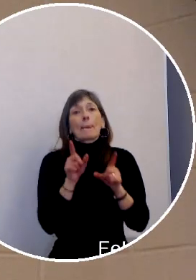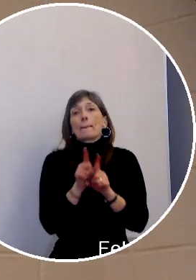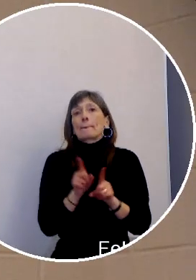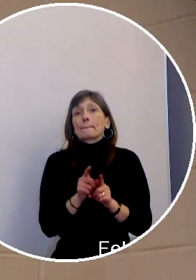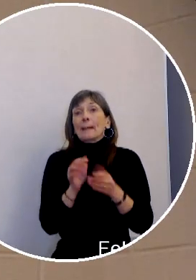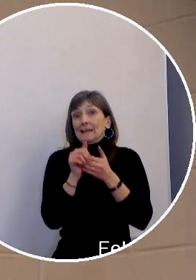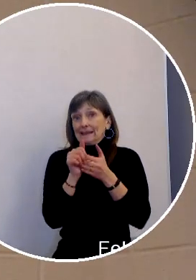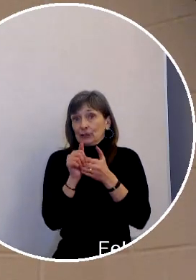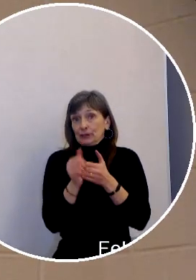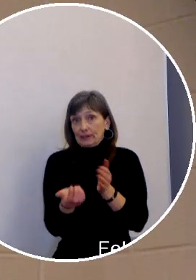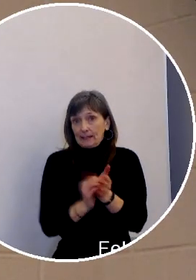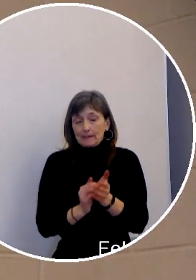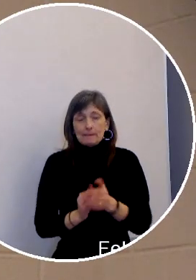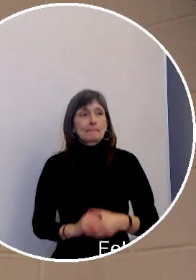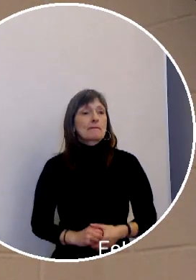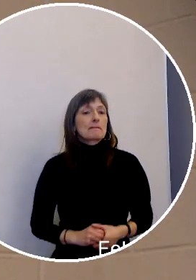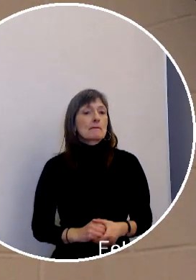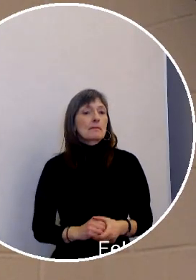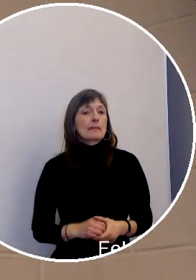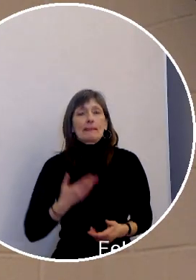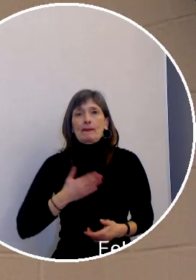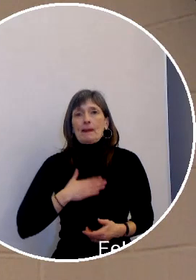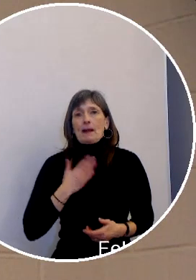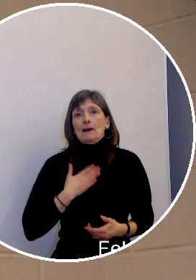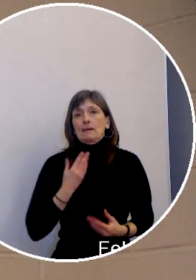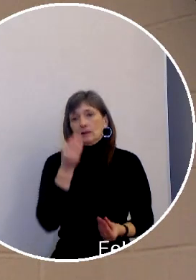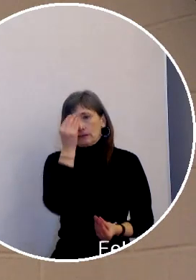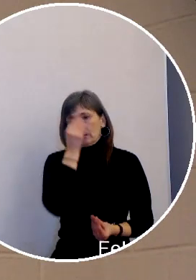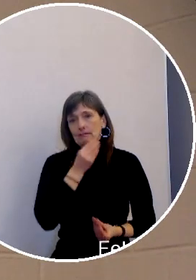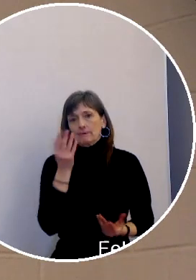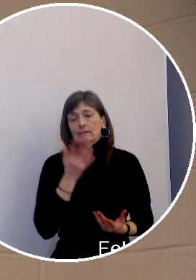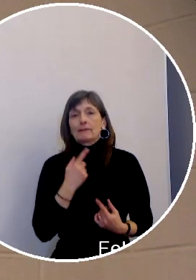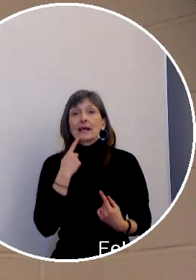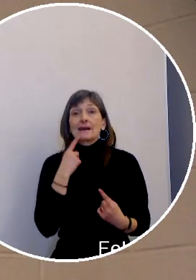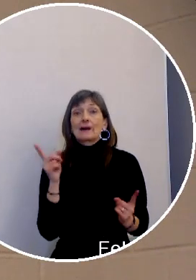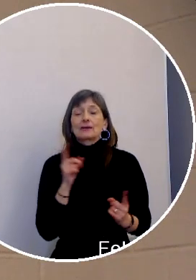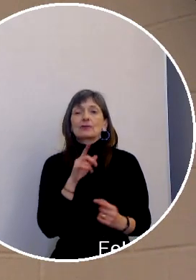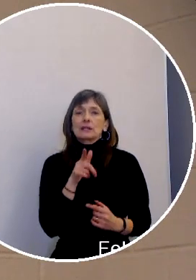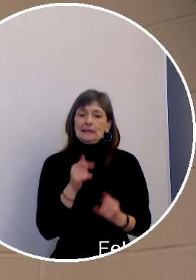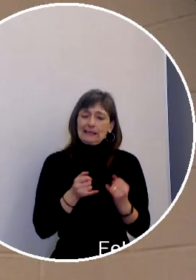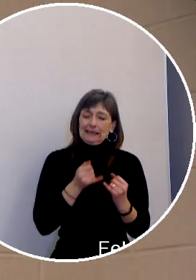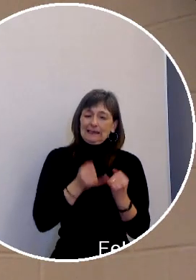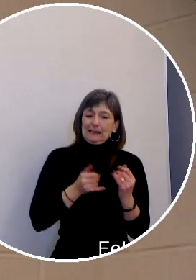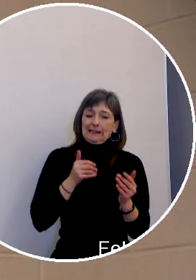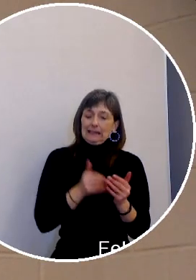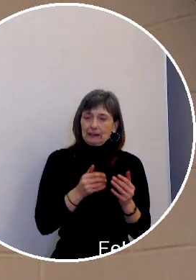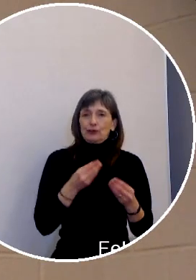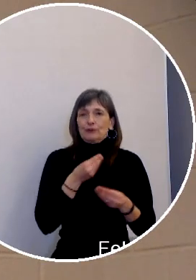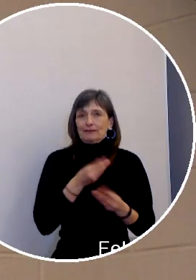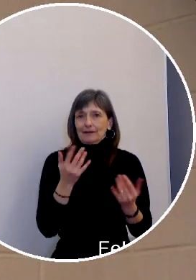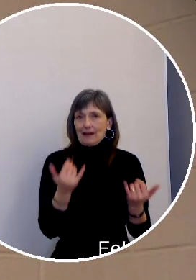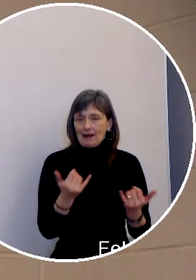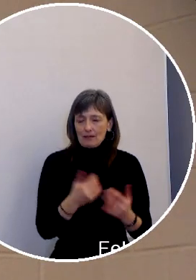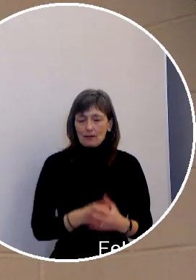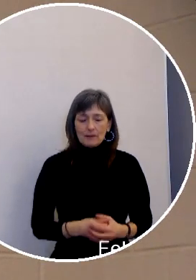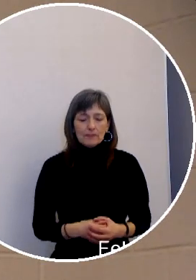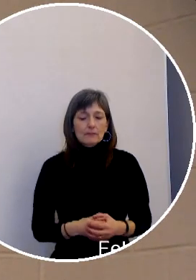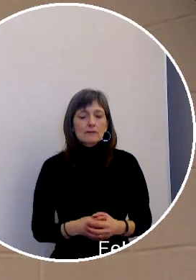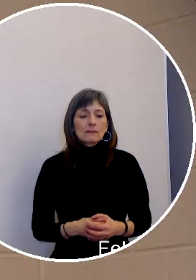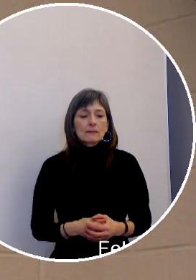Also in the vein of leadership, very pleased to announce, we're just finalizing and able to share with you now